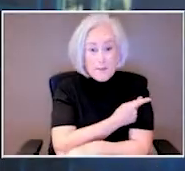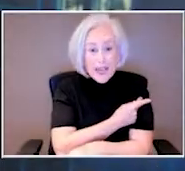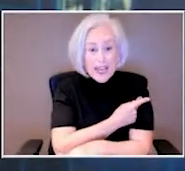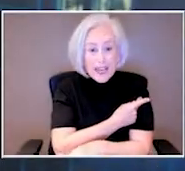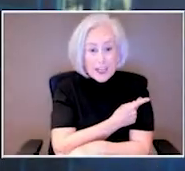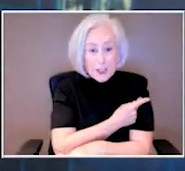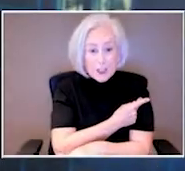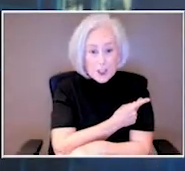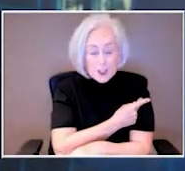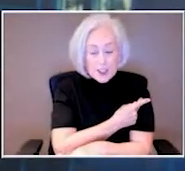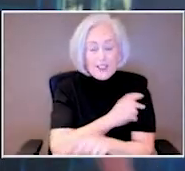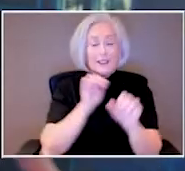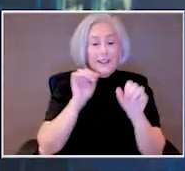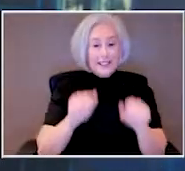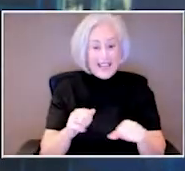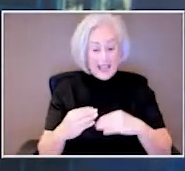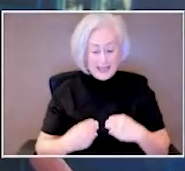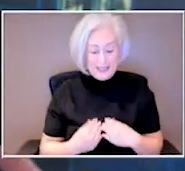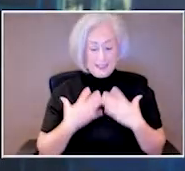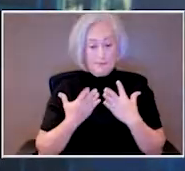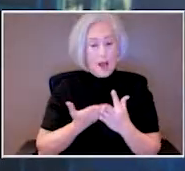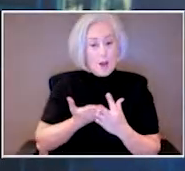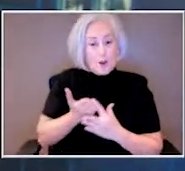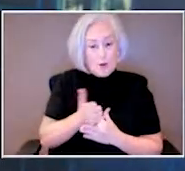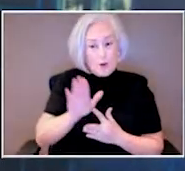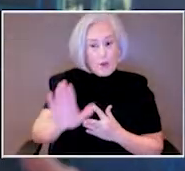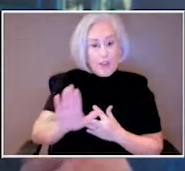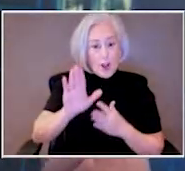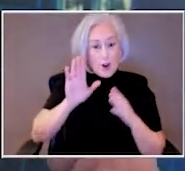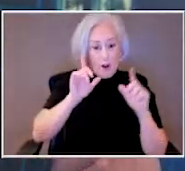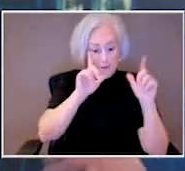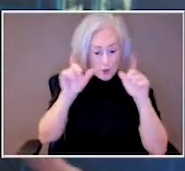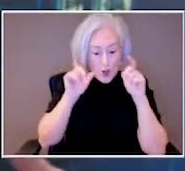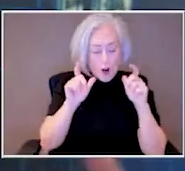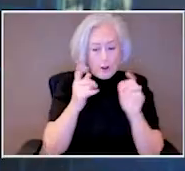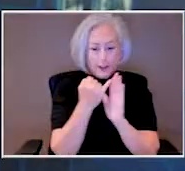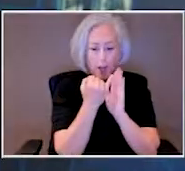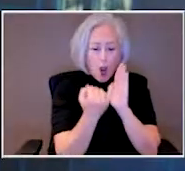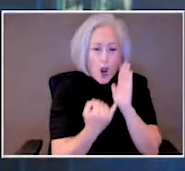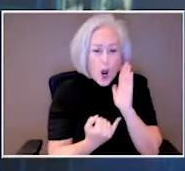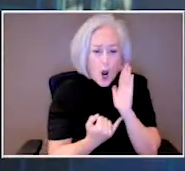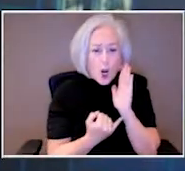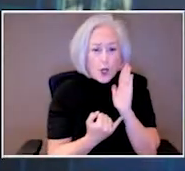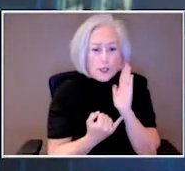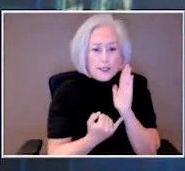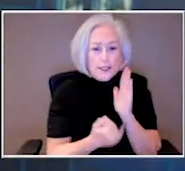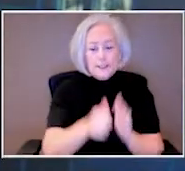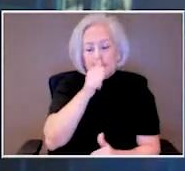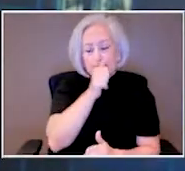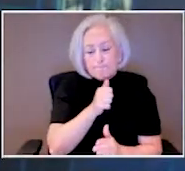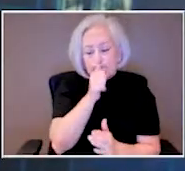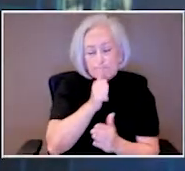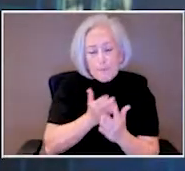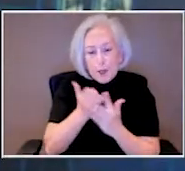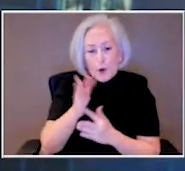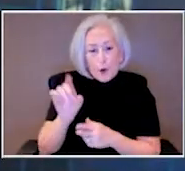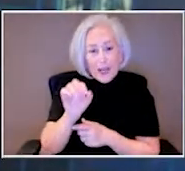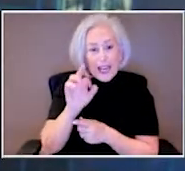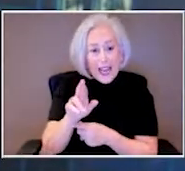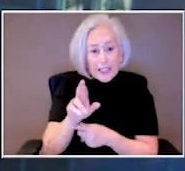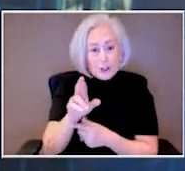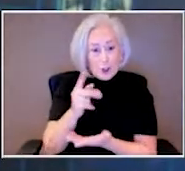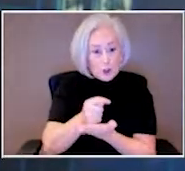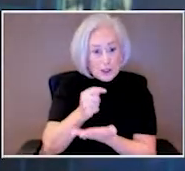is able to inspire us through photography, through art, through getting through a cancer that, you know, 20 years